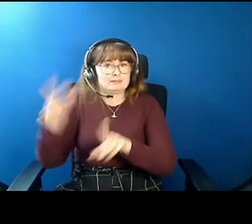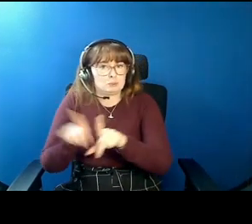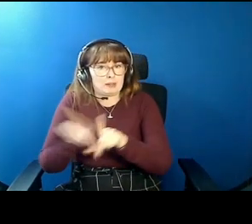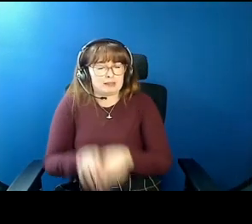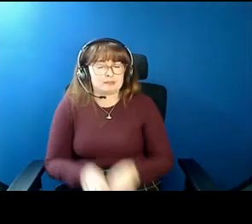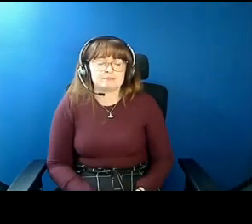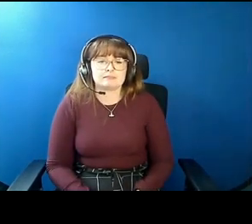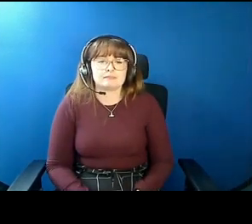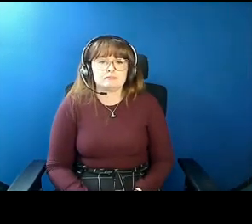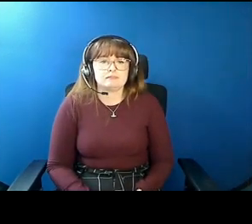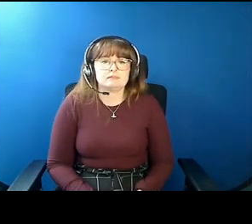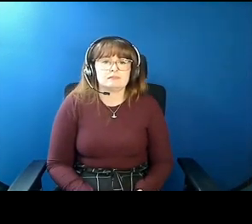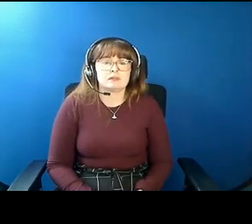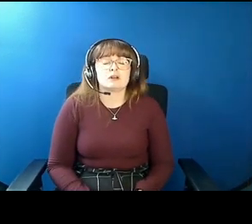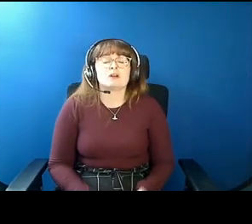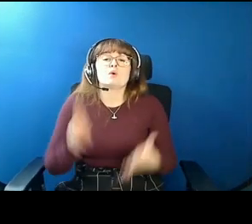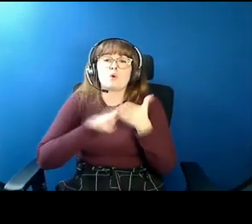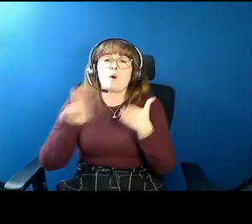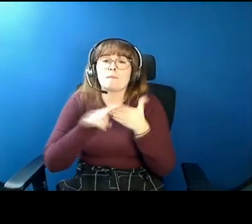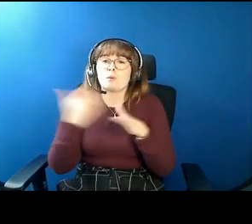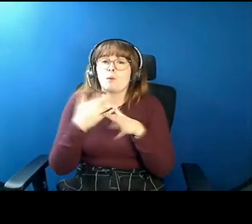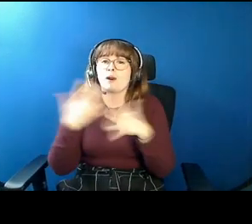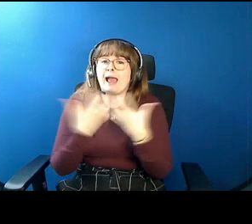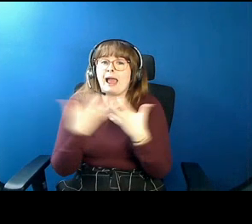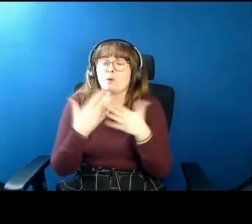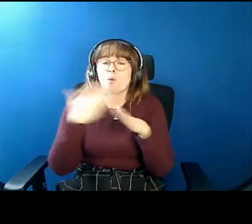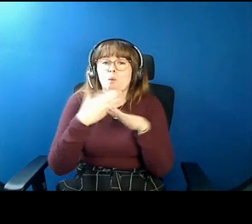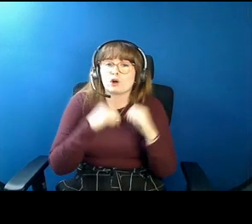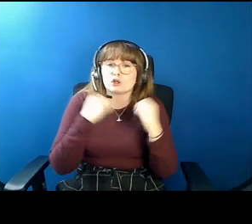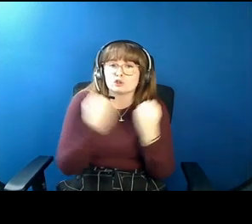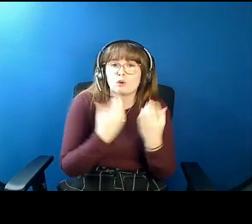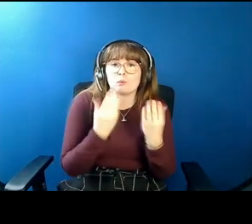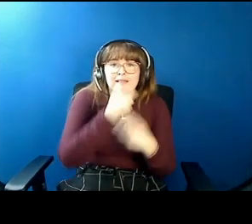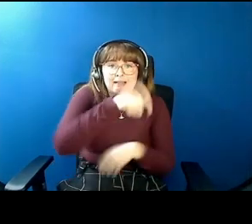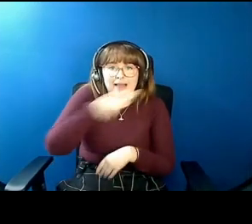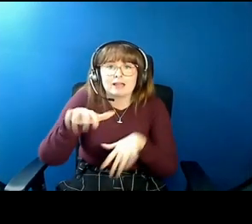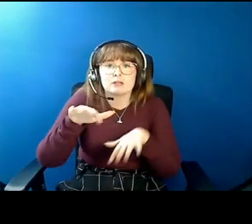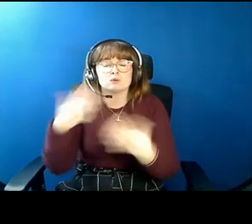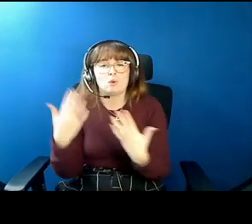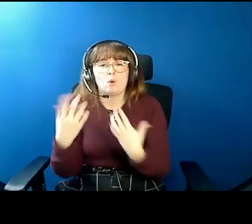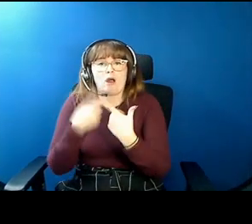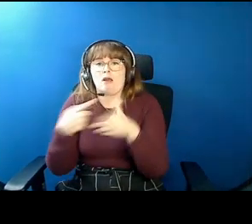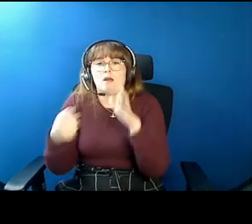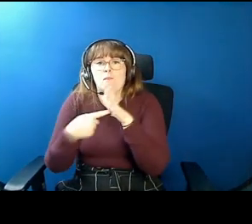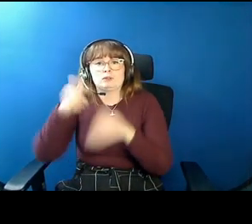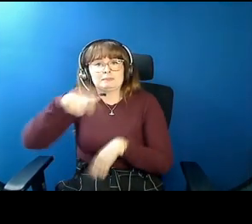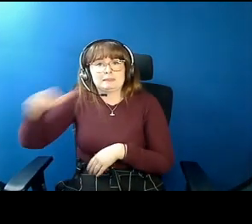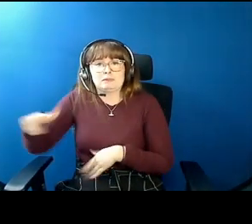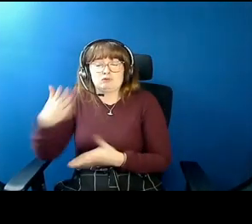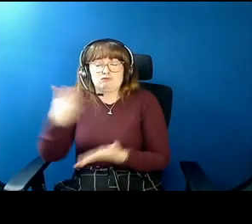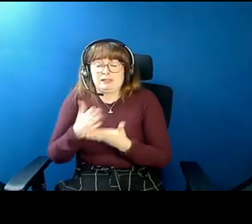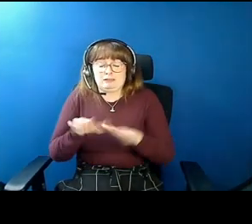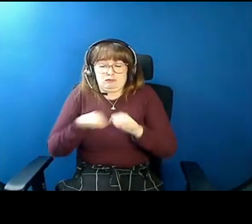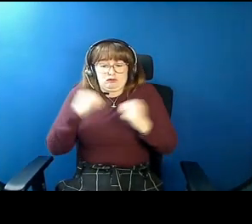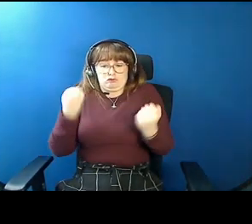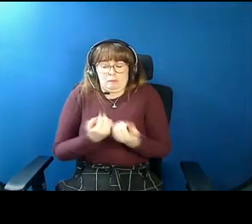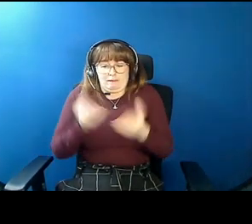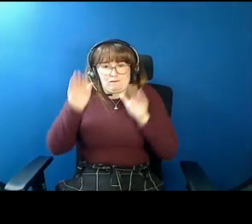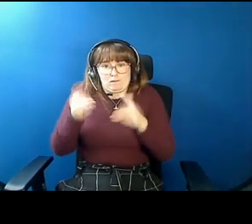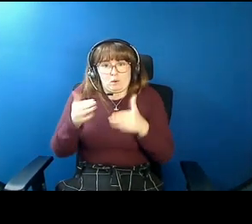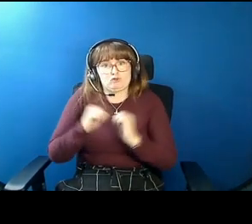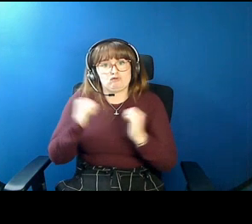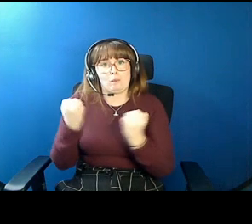host a series of workshops with the client and any other relevant stakeholders, essentially forming a steering group for the project. And we'll scope out